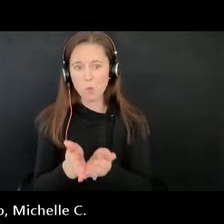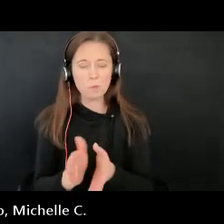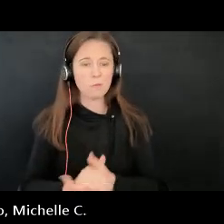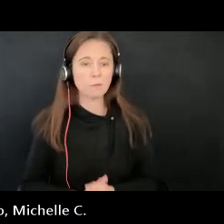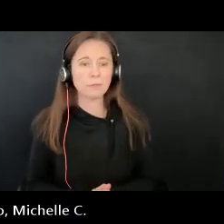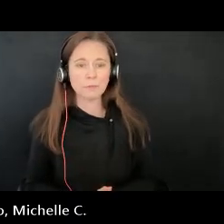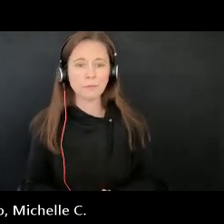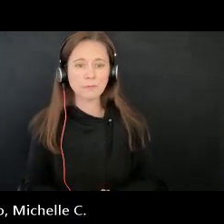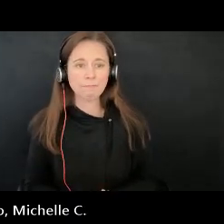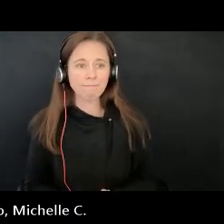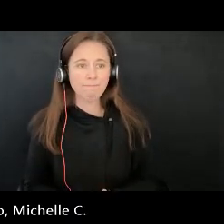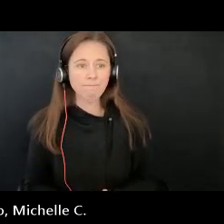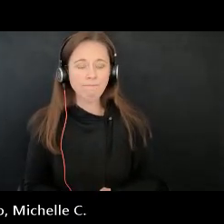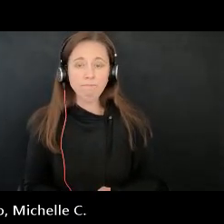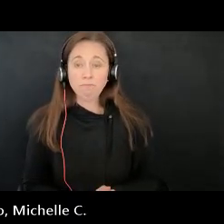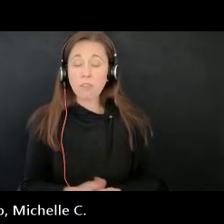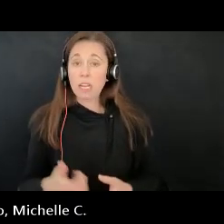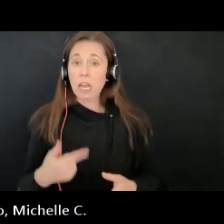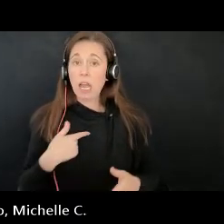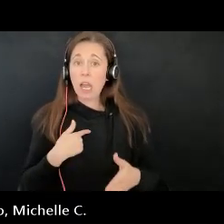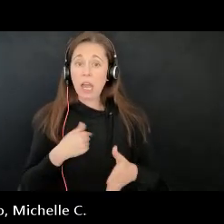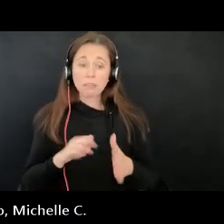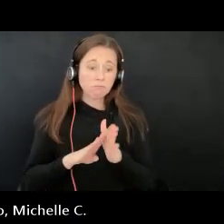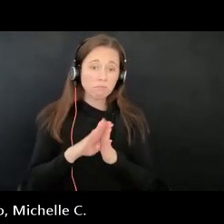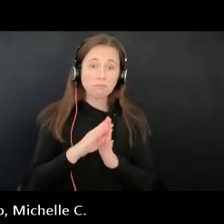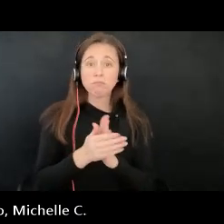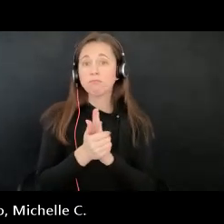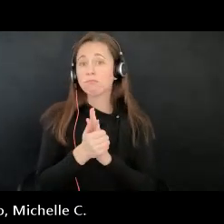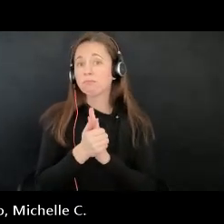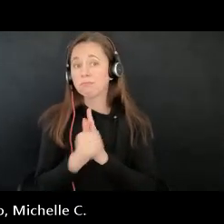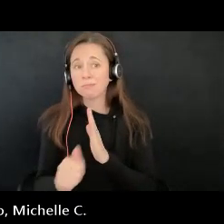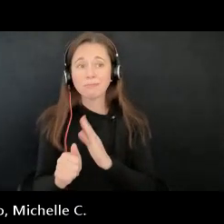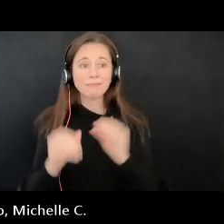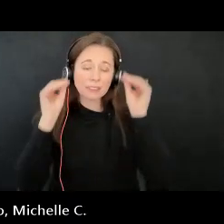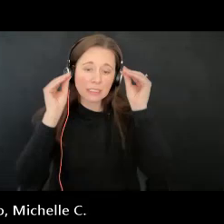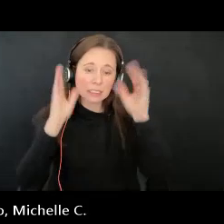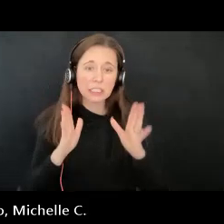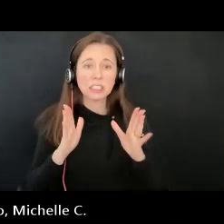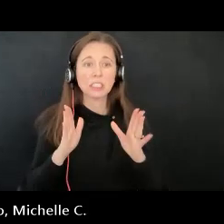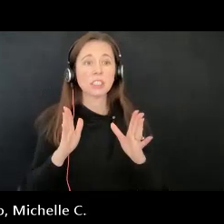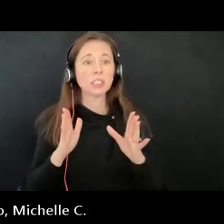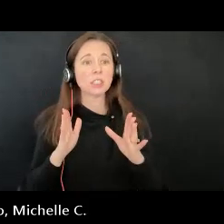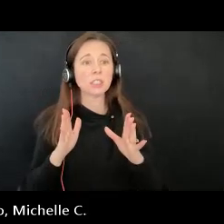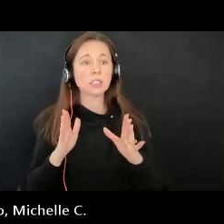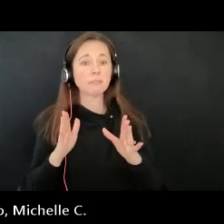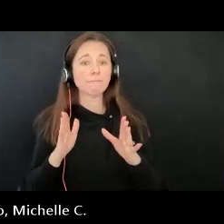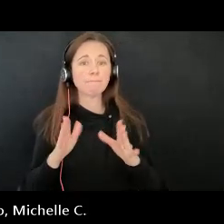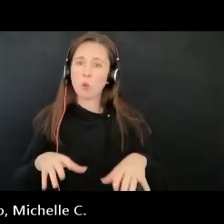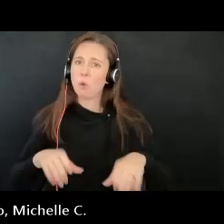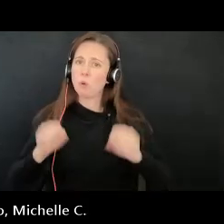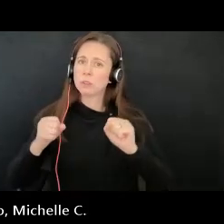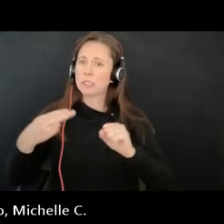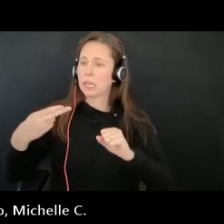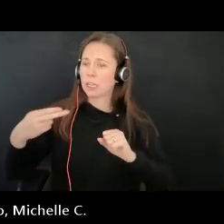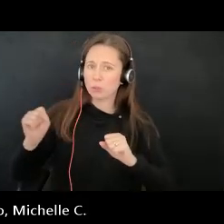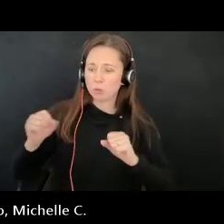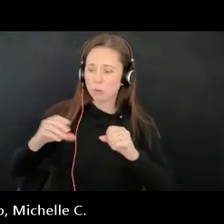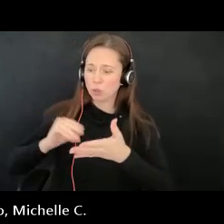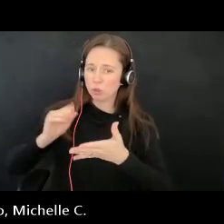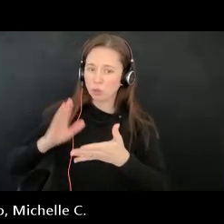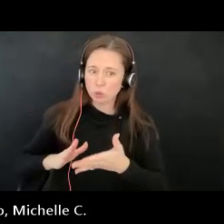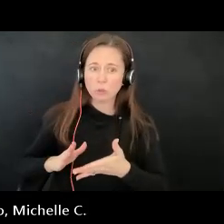I developed skills in teaching to diverse audiences, as well as hosting middle school and high school students. Our island centers